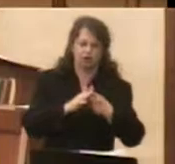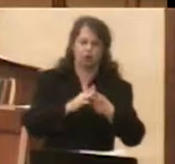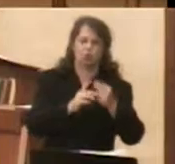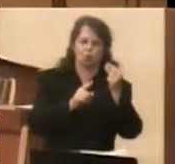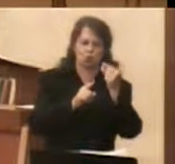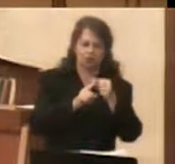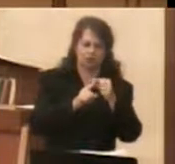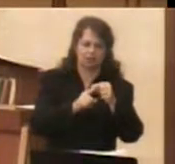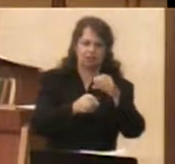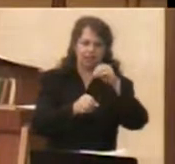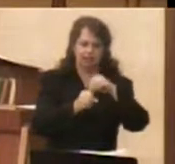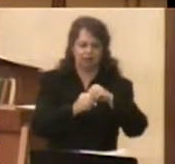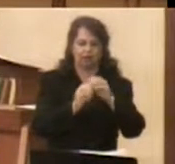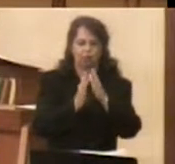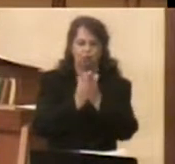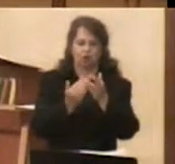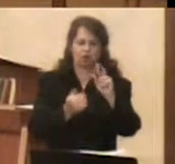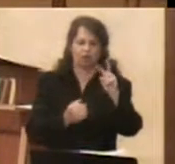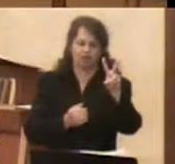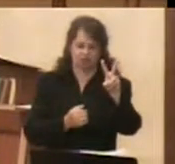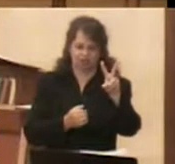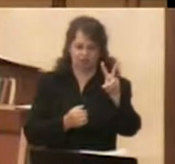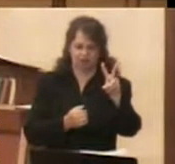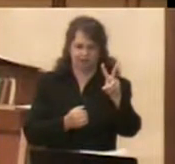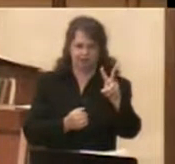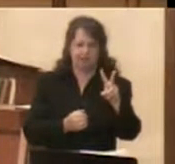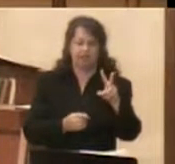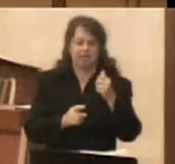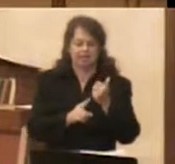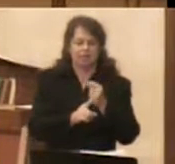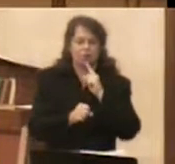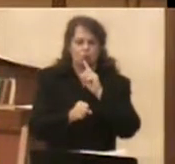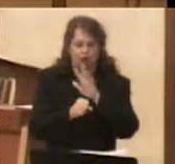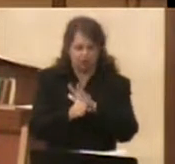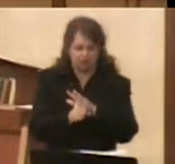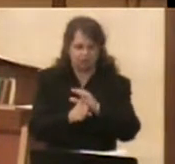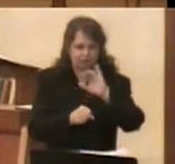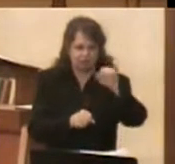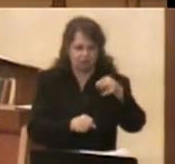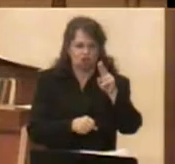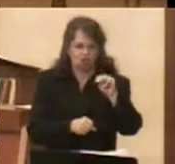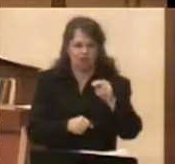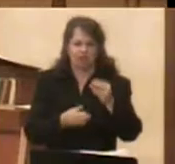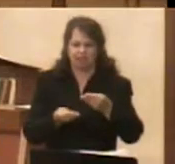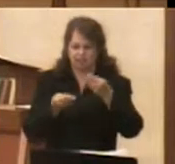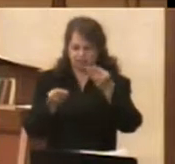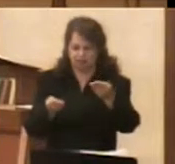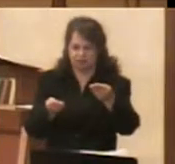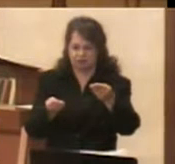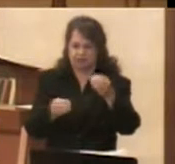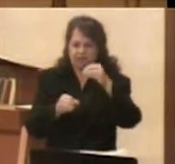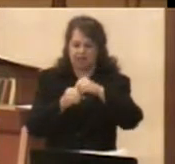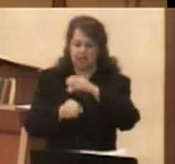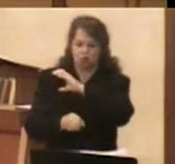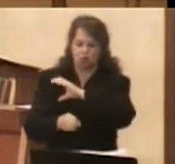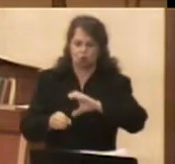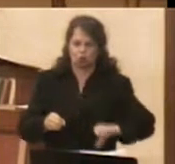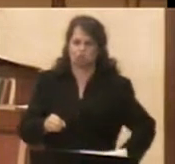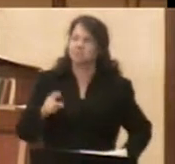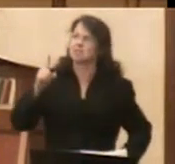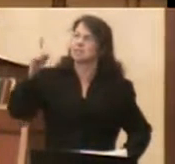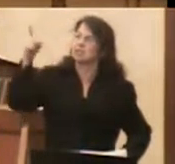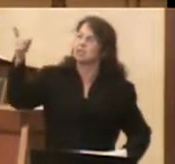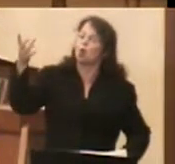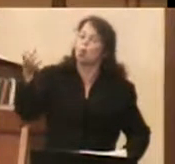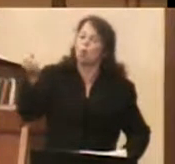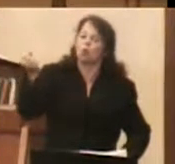of Revelation, this promise that John gives that in Christ, God holds all things